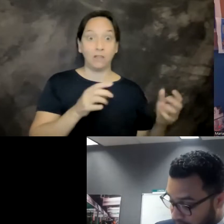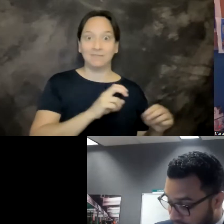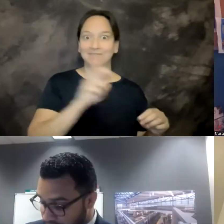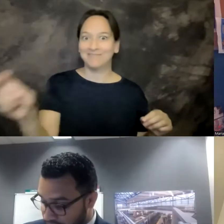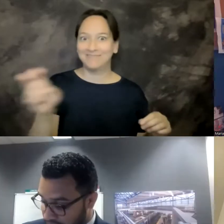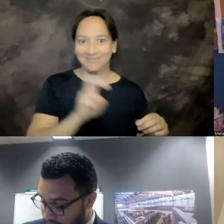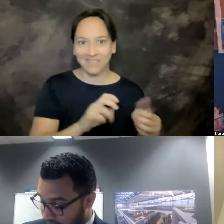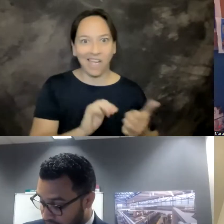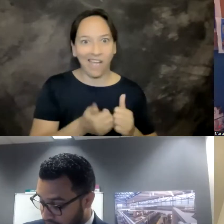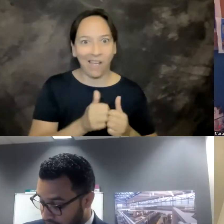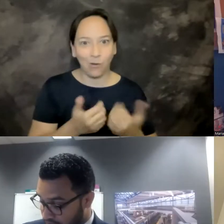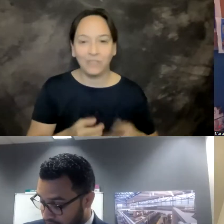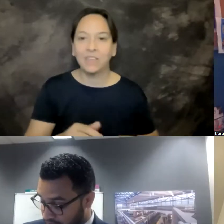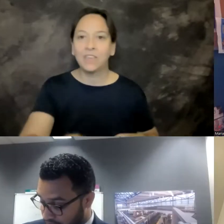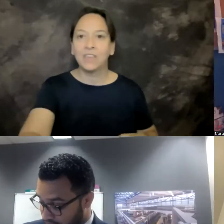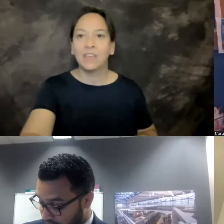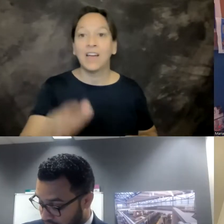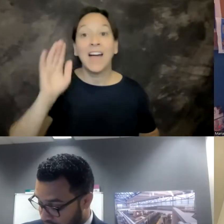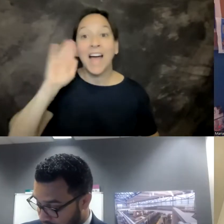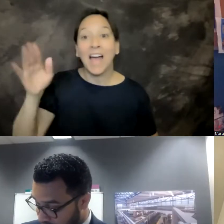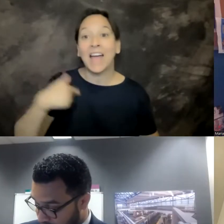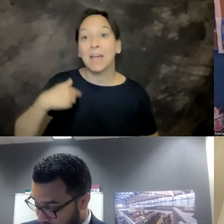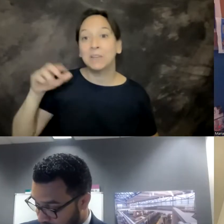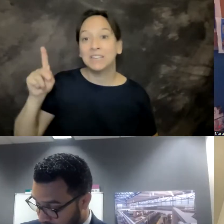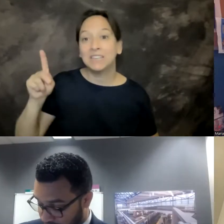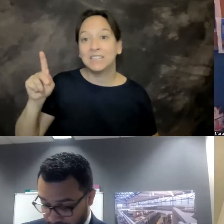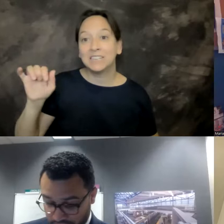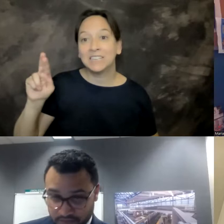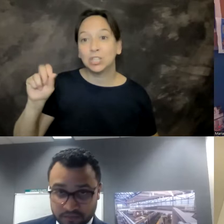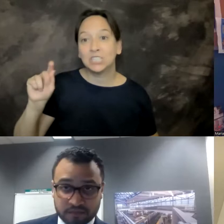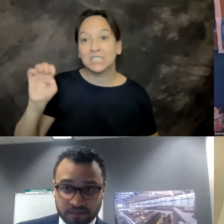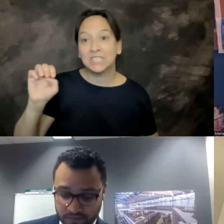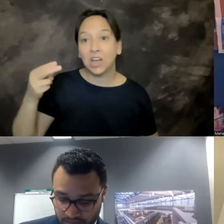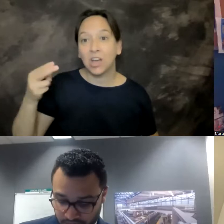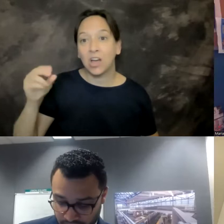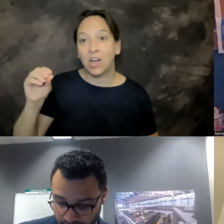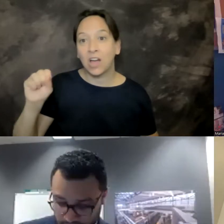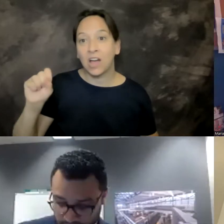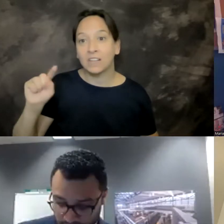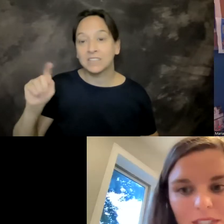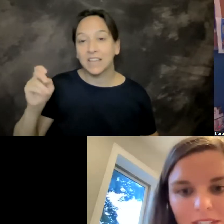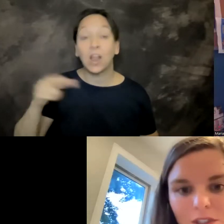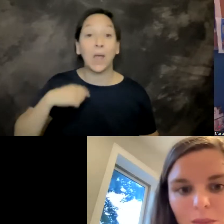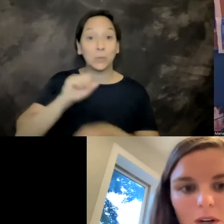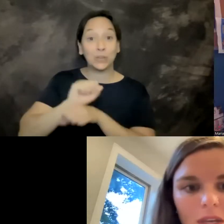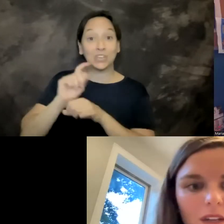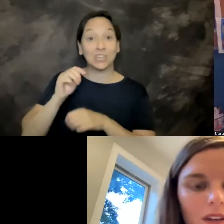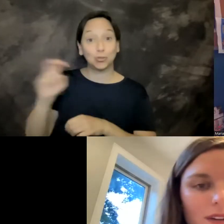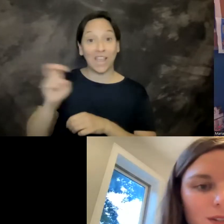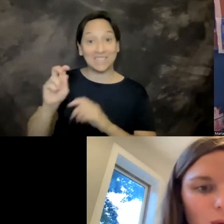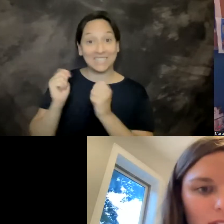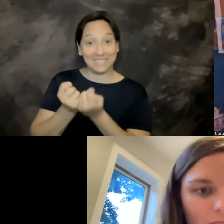Absolutely. So hi, everybody. My name is Kirsty Hostetter. I work on the transit team at the Boston Transportation